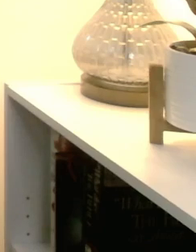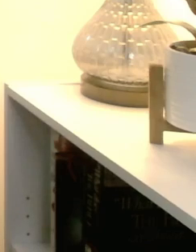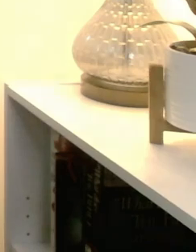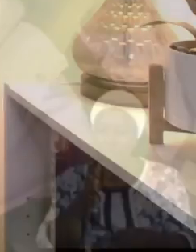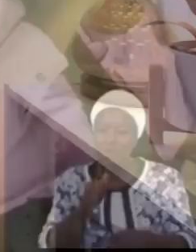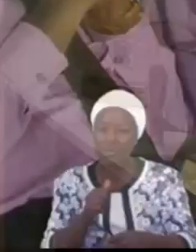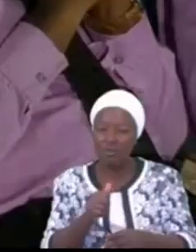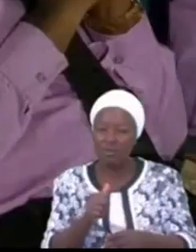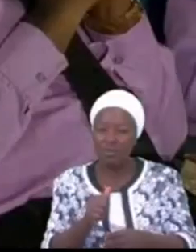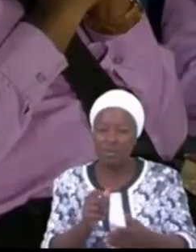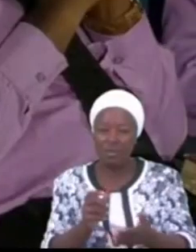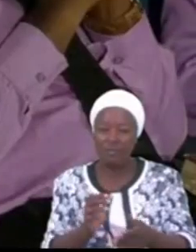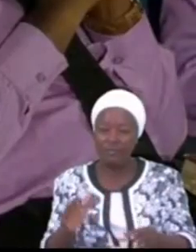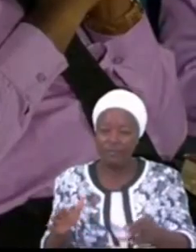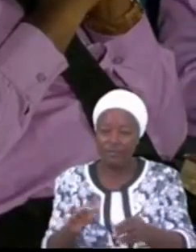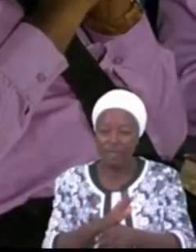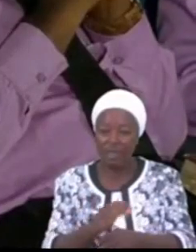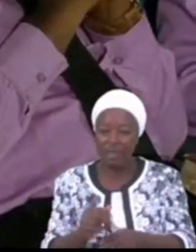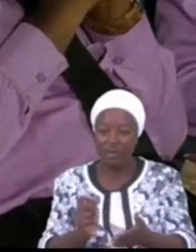Pray for yourself.